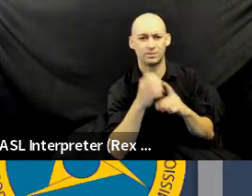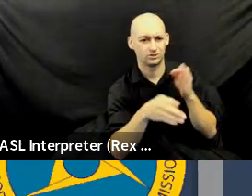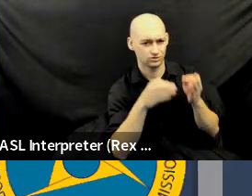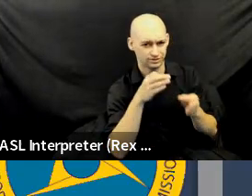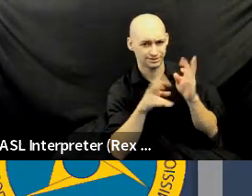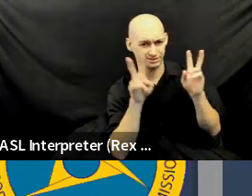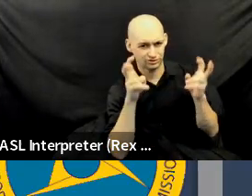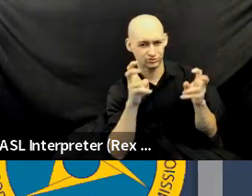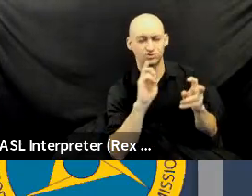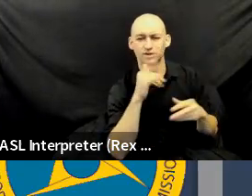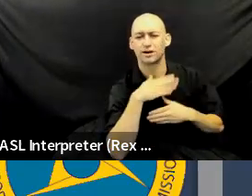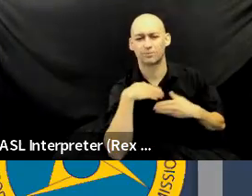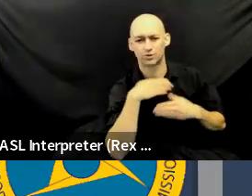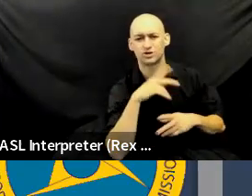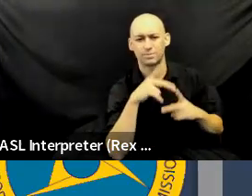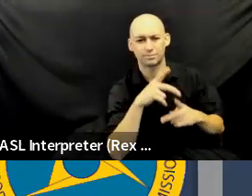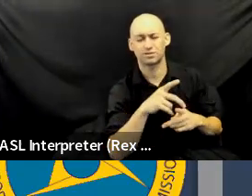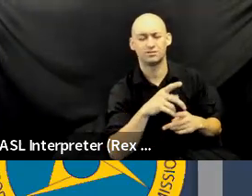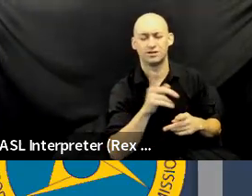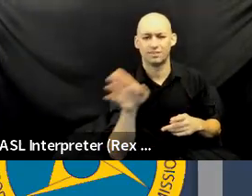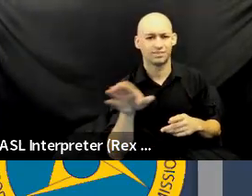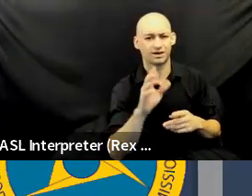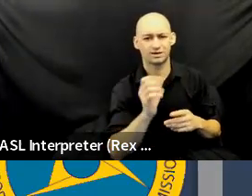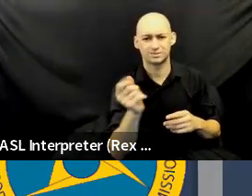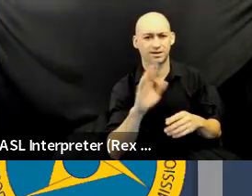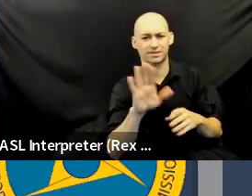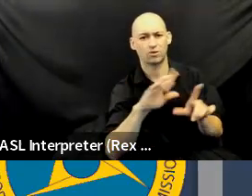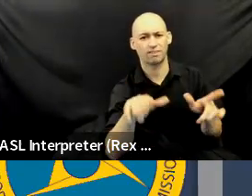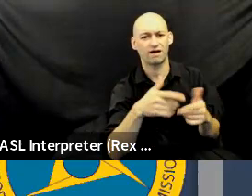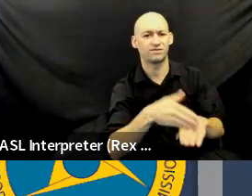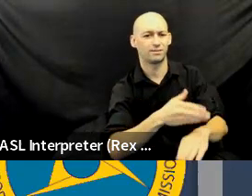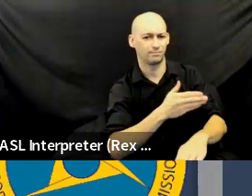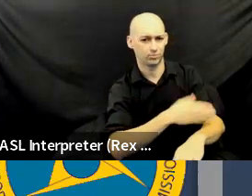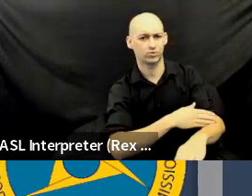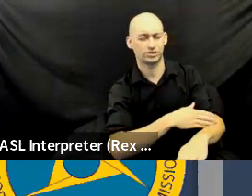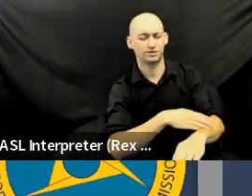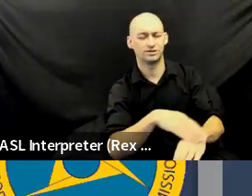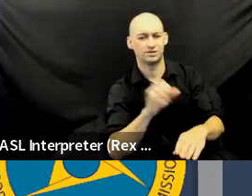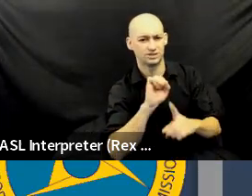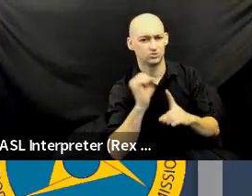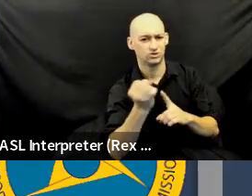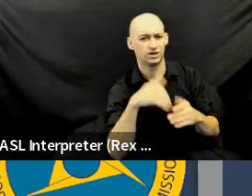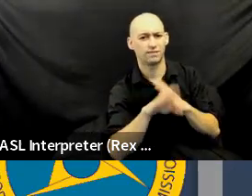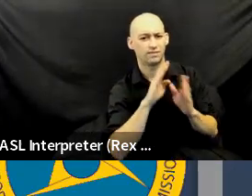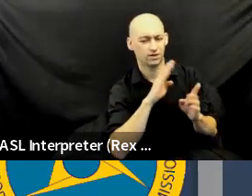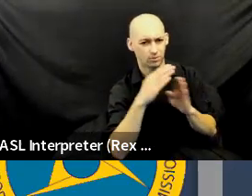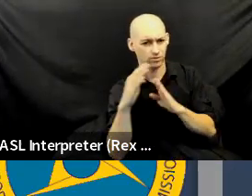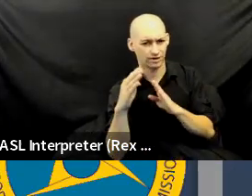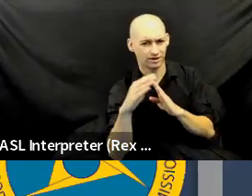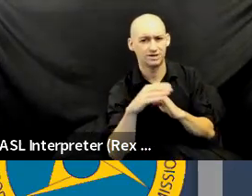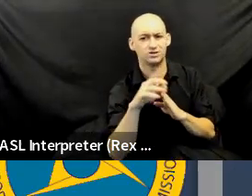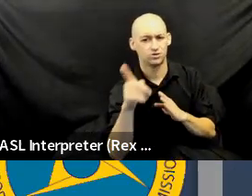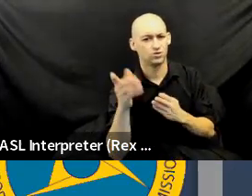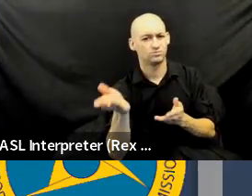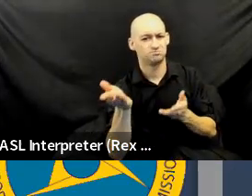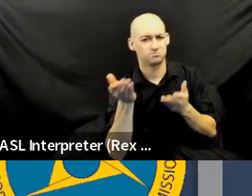appreciate people who have dedicated their lives to improving conditions in their impacted communities, which now you've taken up the mantle for.